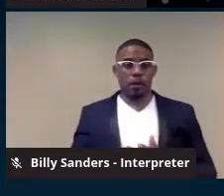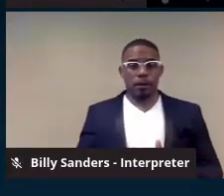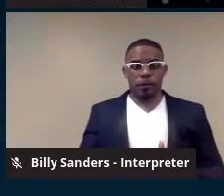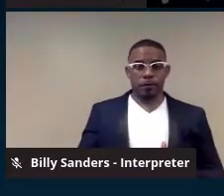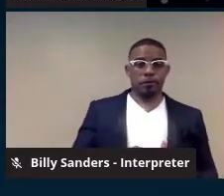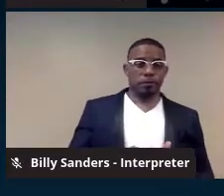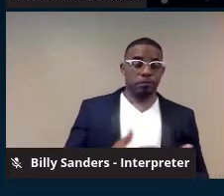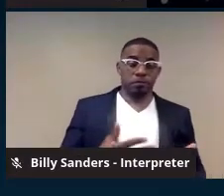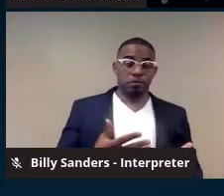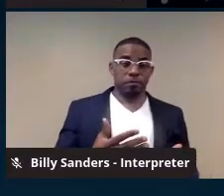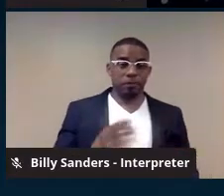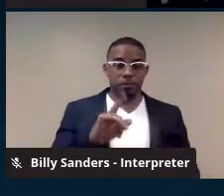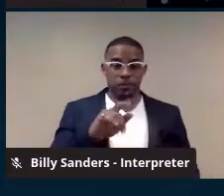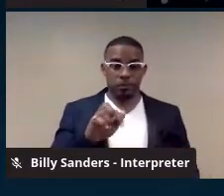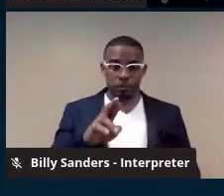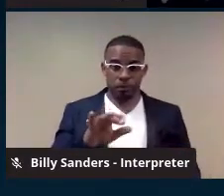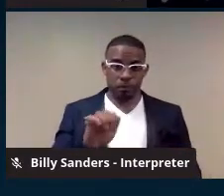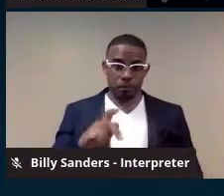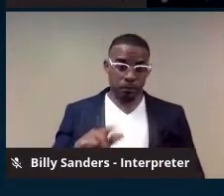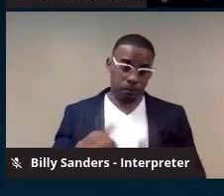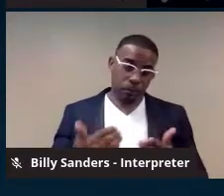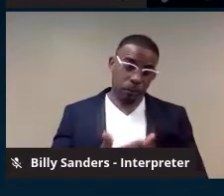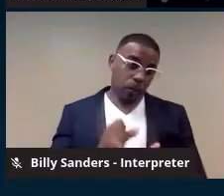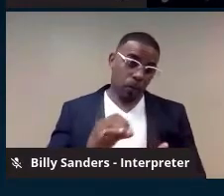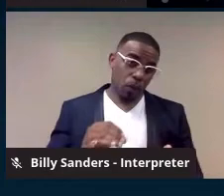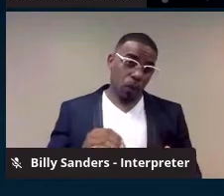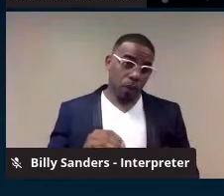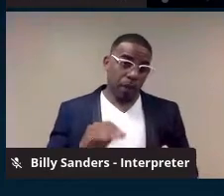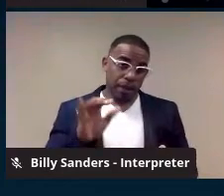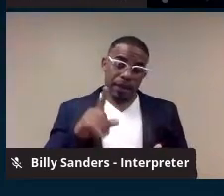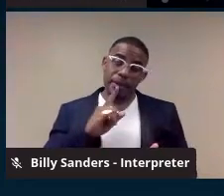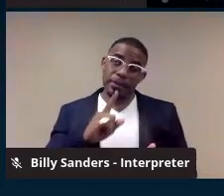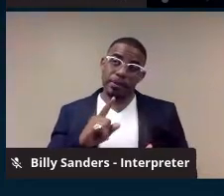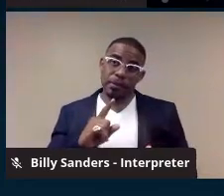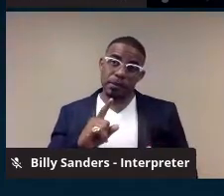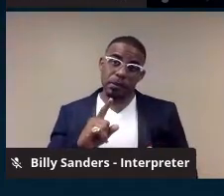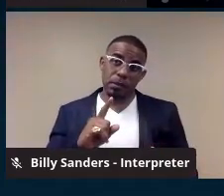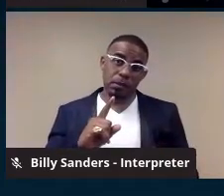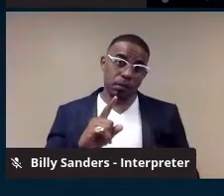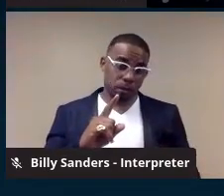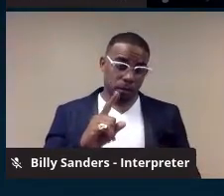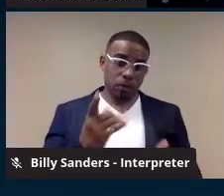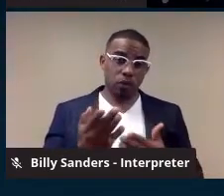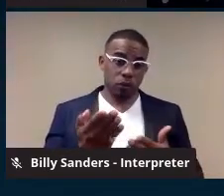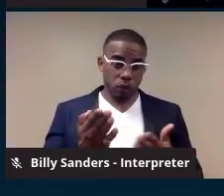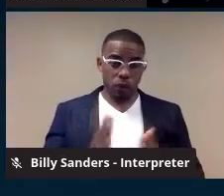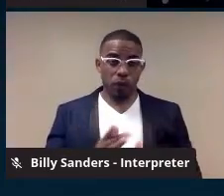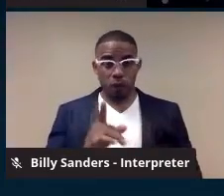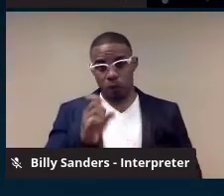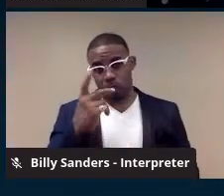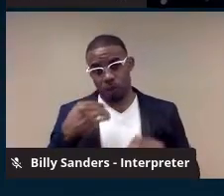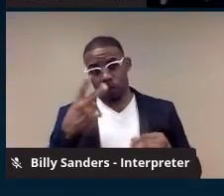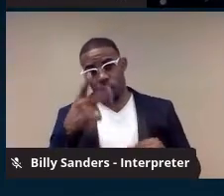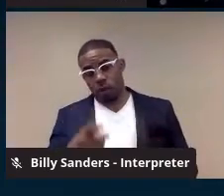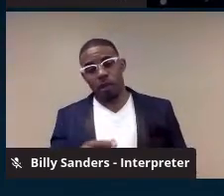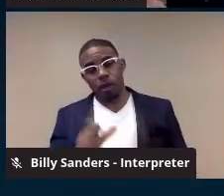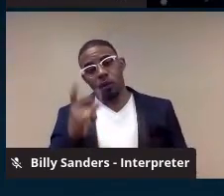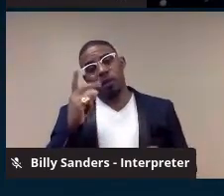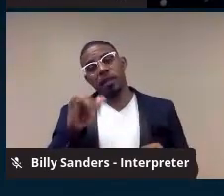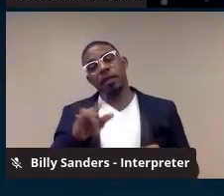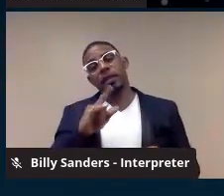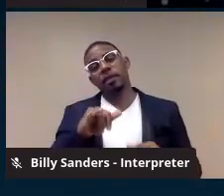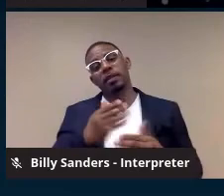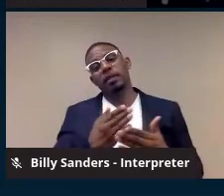a Blazor app from file new. So this is the survey prompt component here that we saw, and you'll see that it's